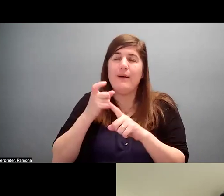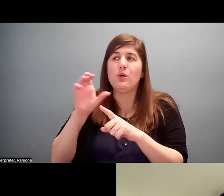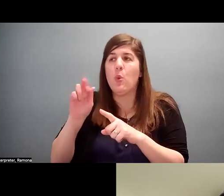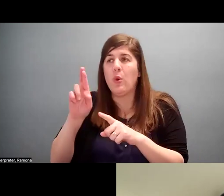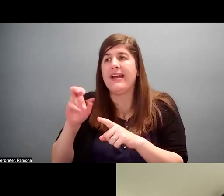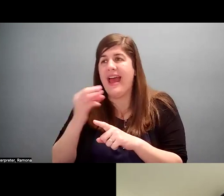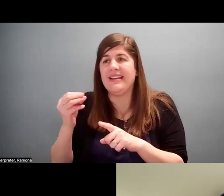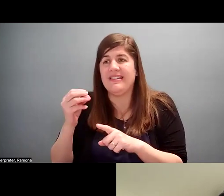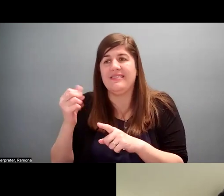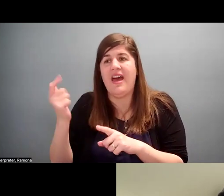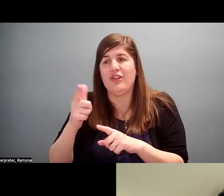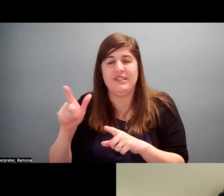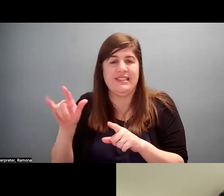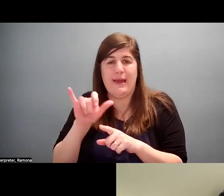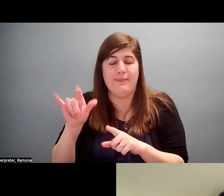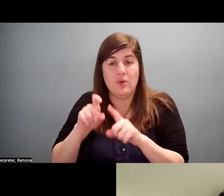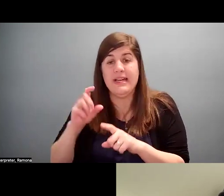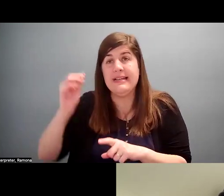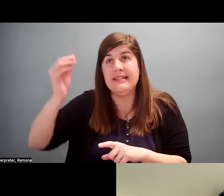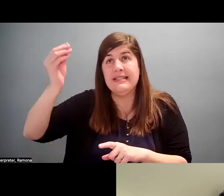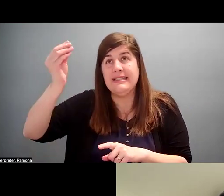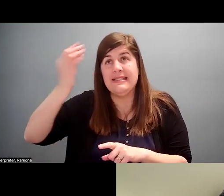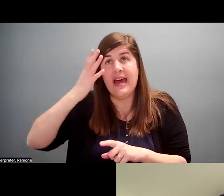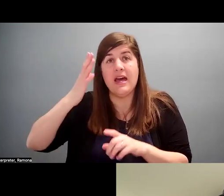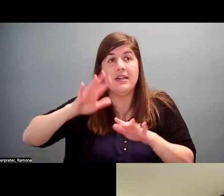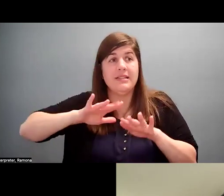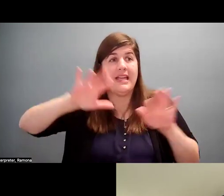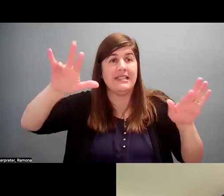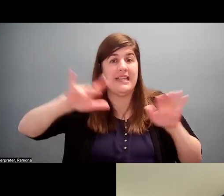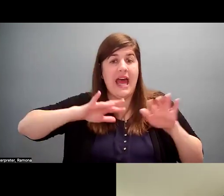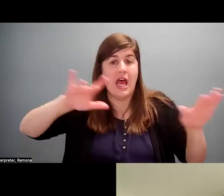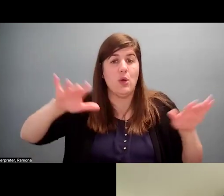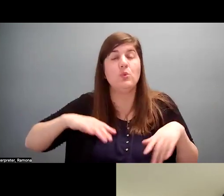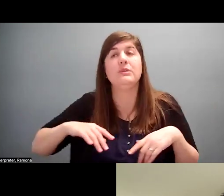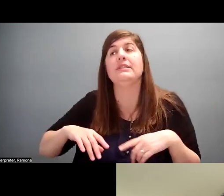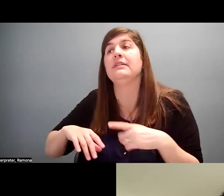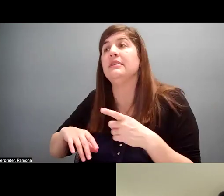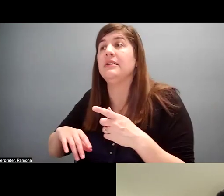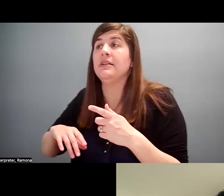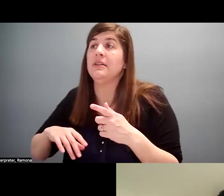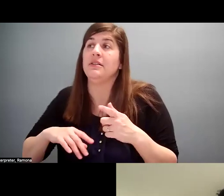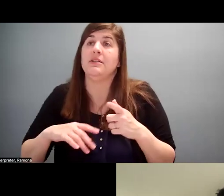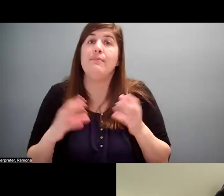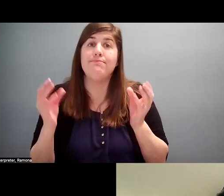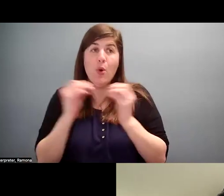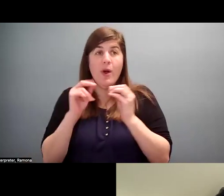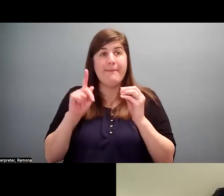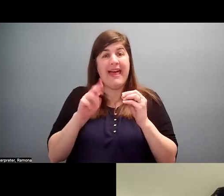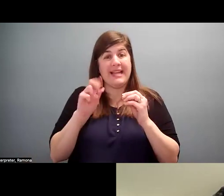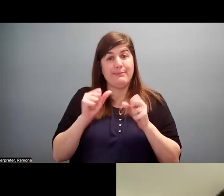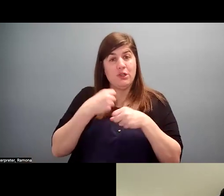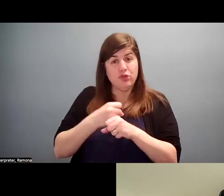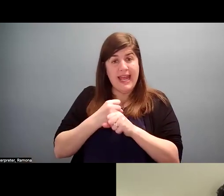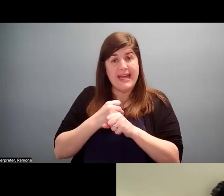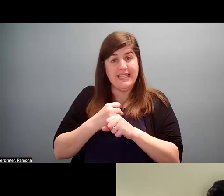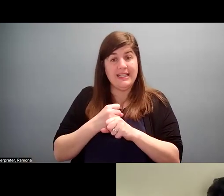sun sends out plasma, is more created to replace it? Is this like a renewable source? Like, where's it all coming from? Cool.